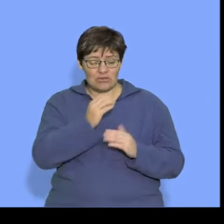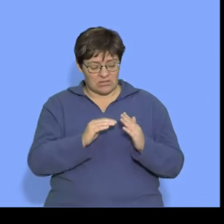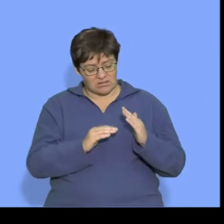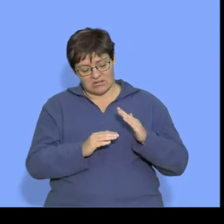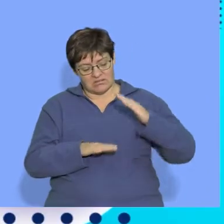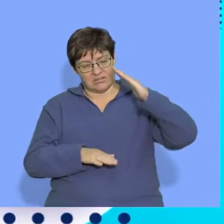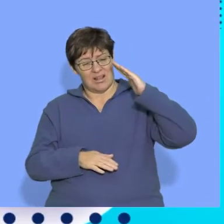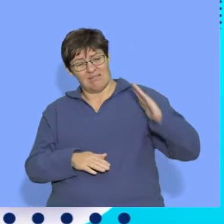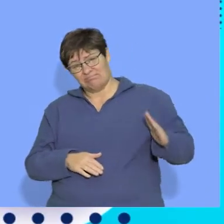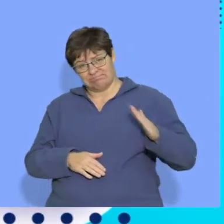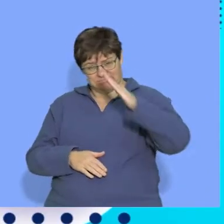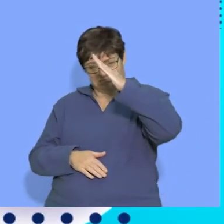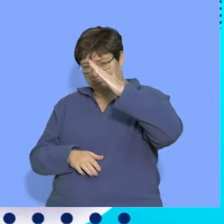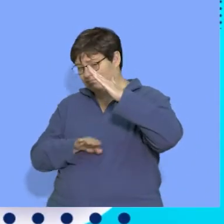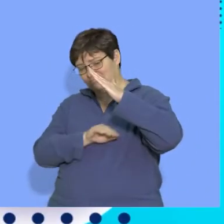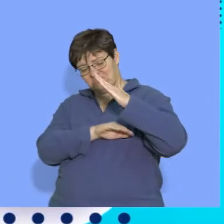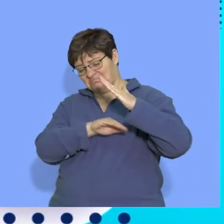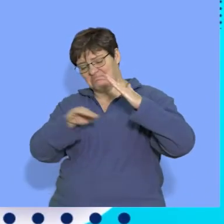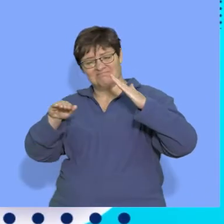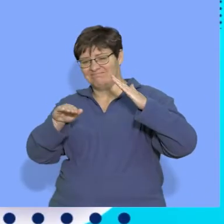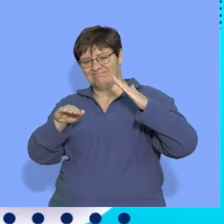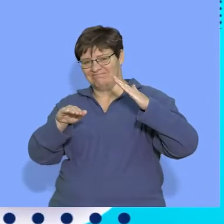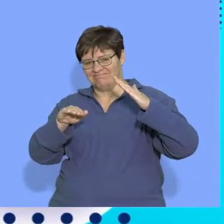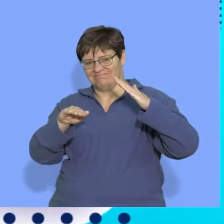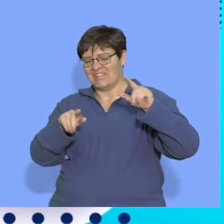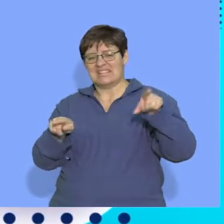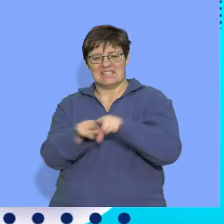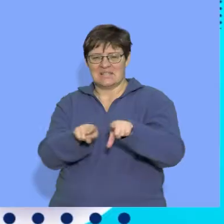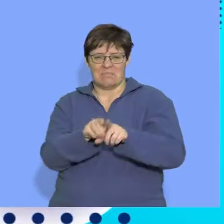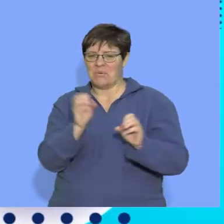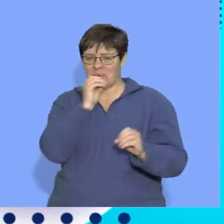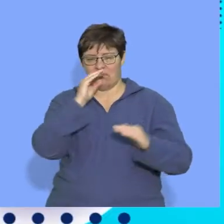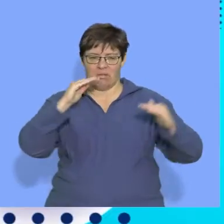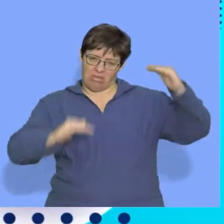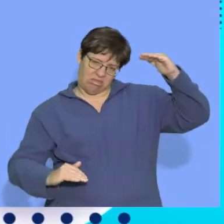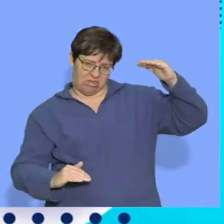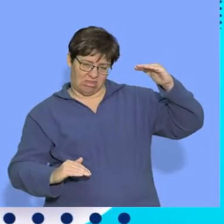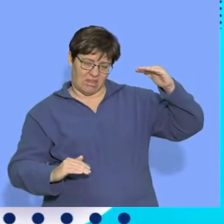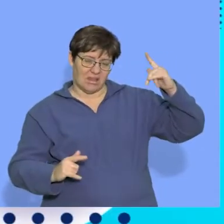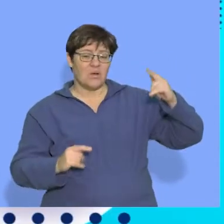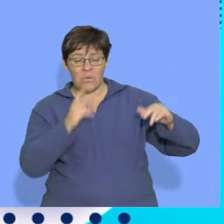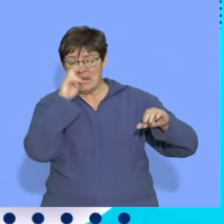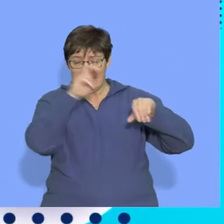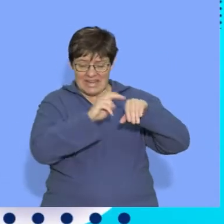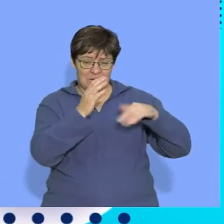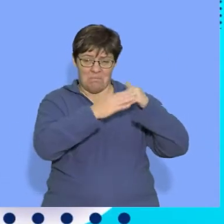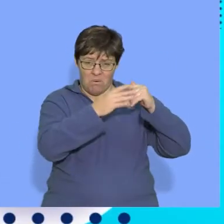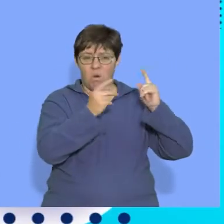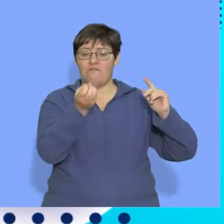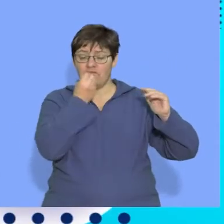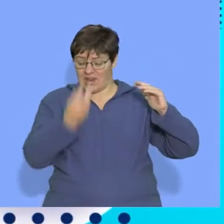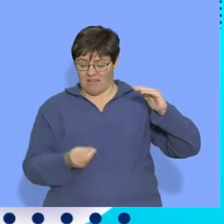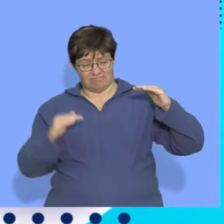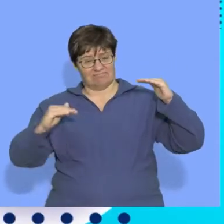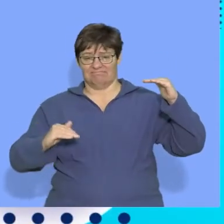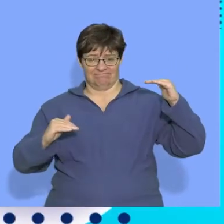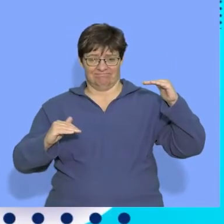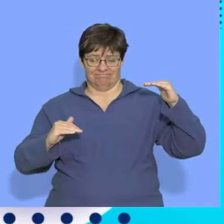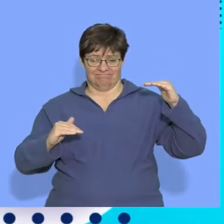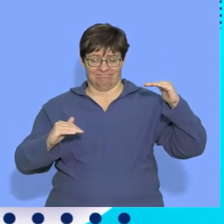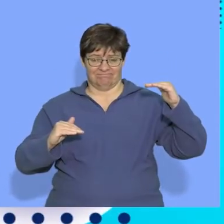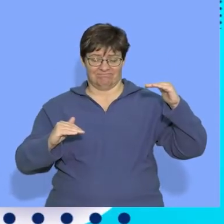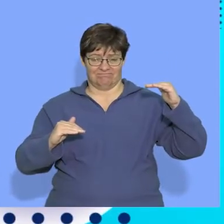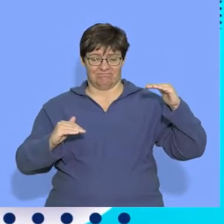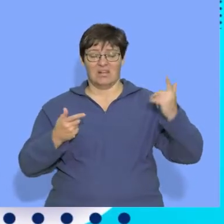sync with our current food production. And this creates a concern, meaning that our current production of